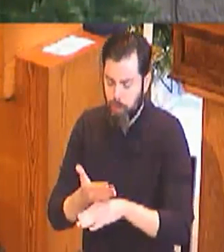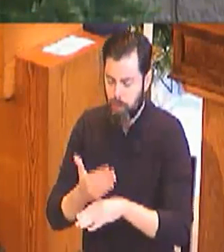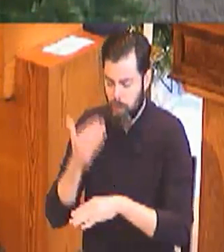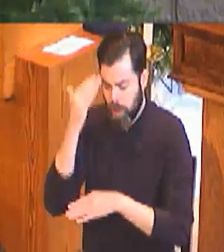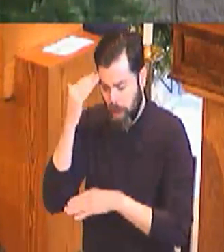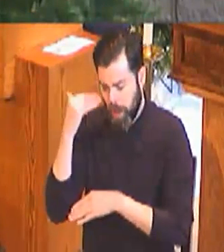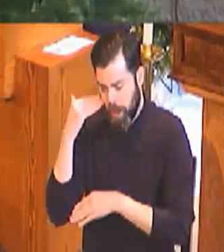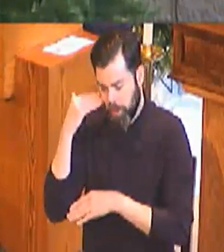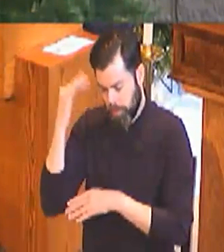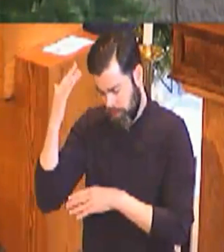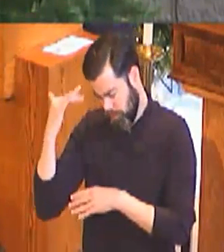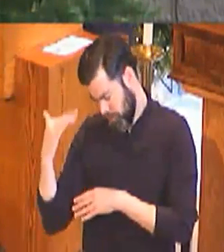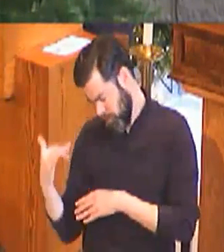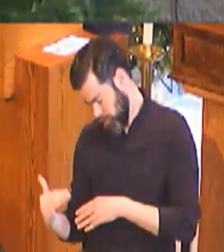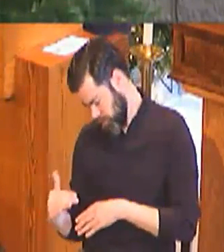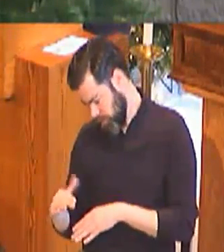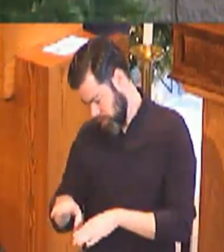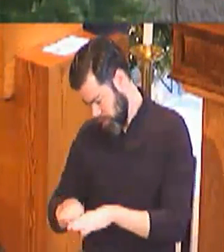to toe.